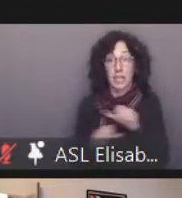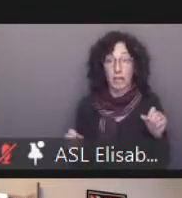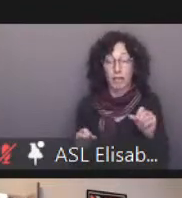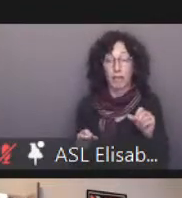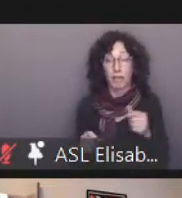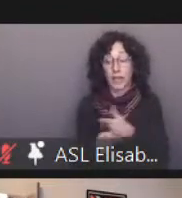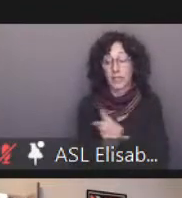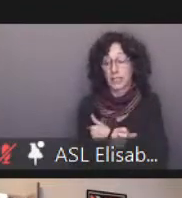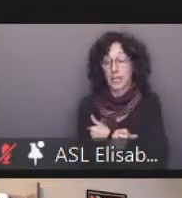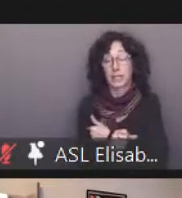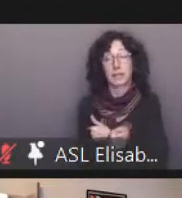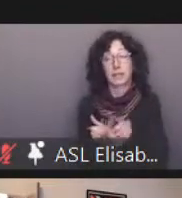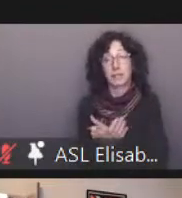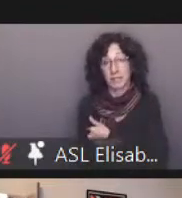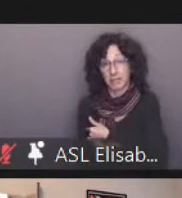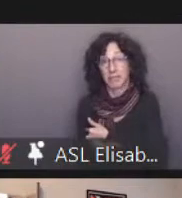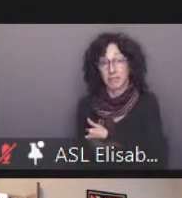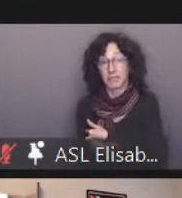prevented severe illness.